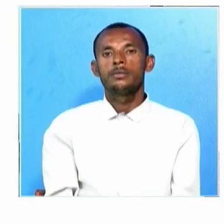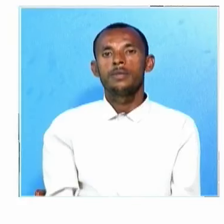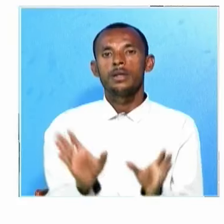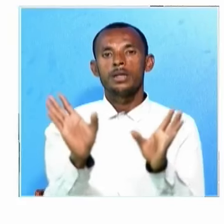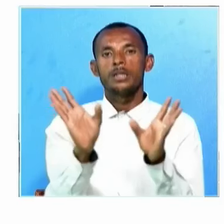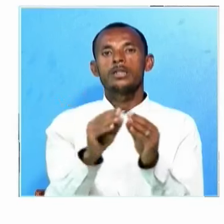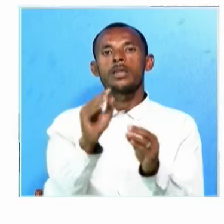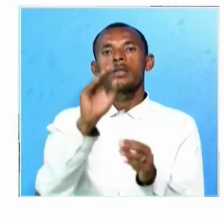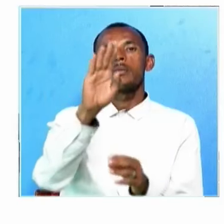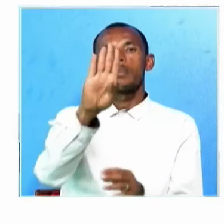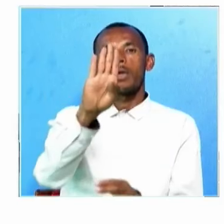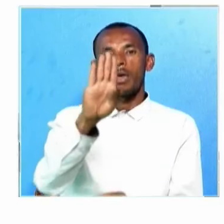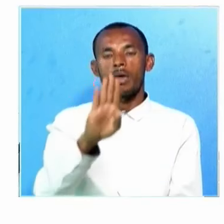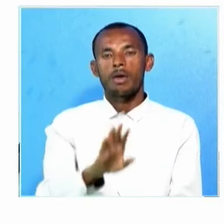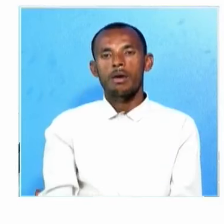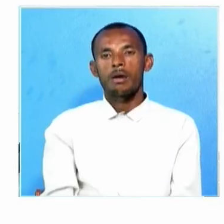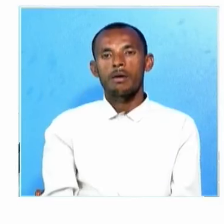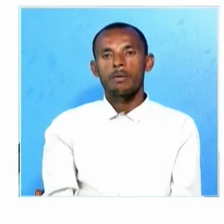set B.